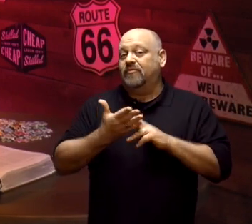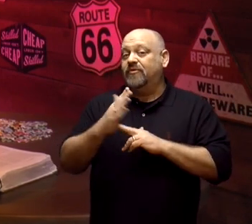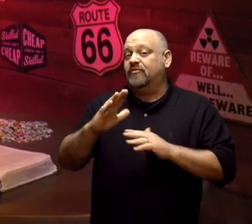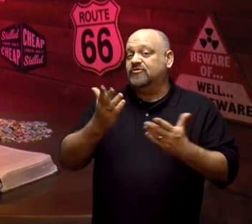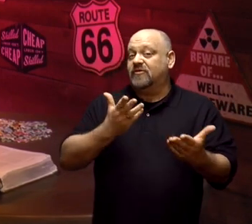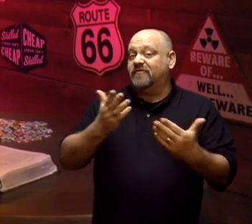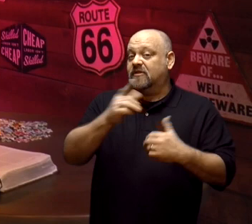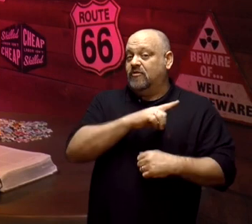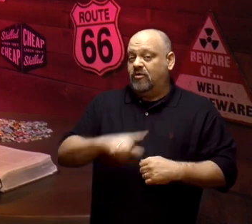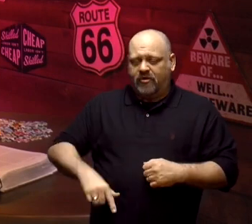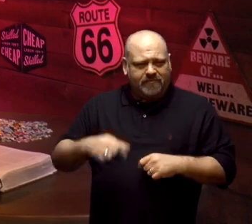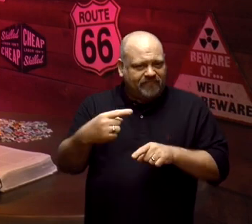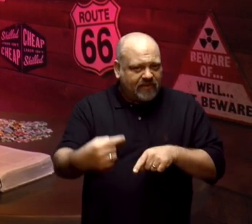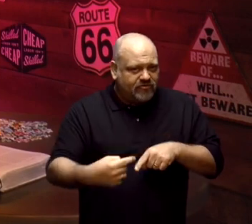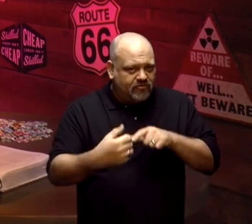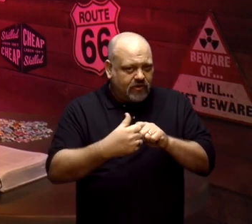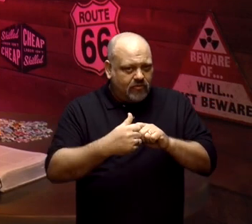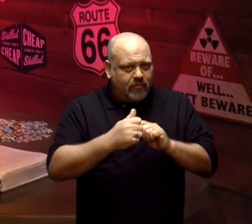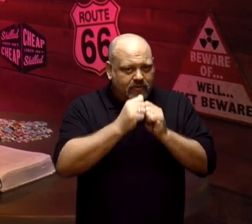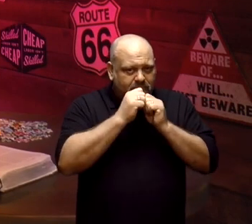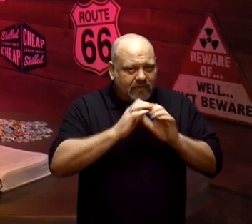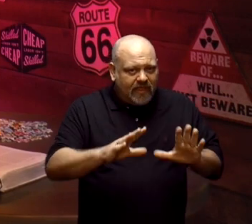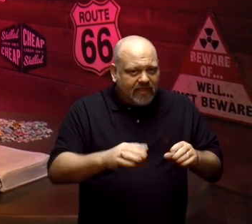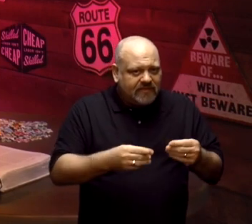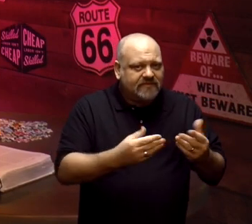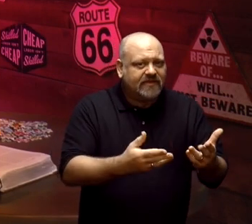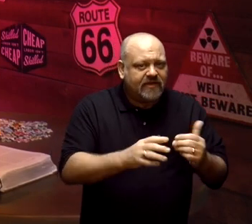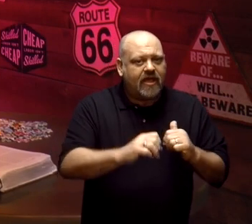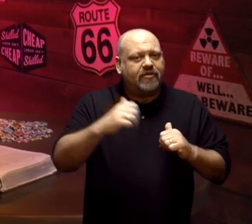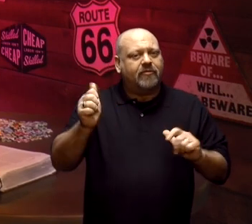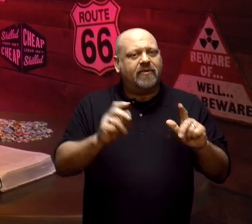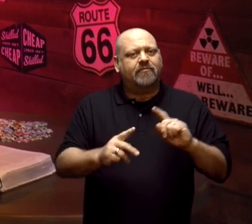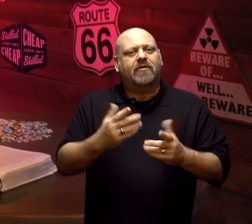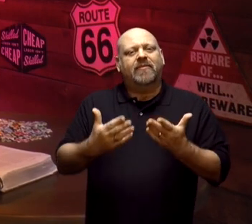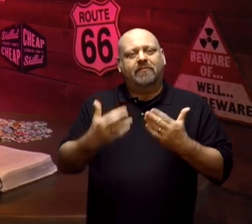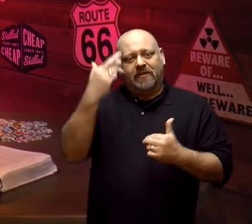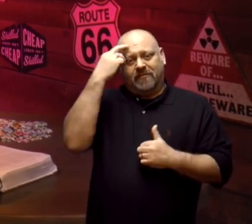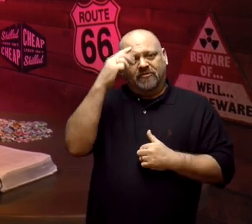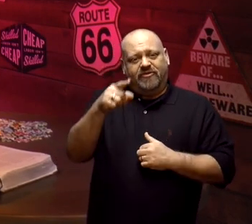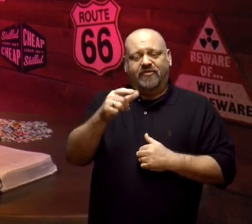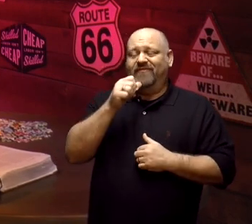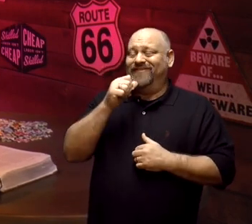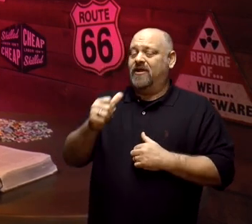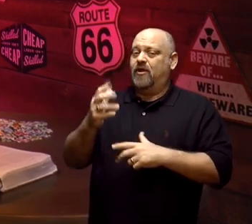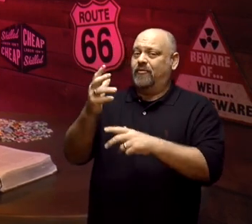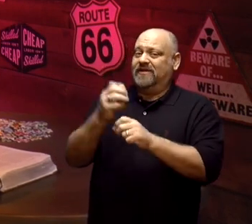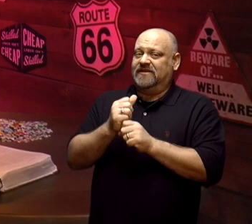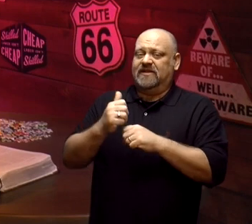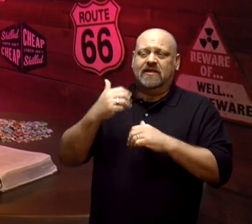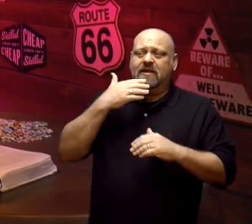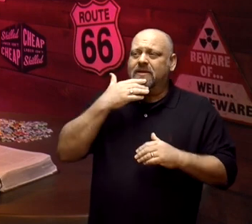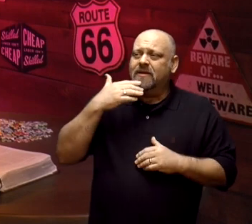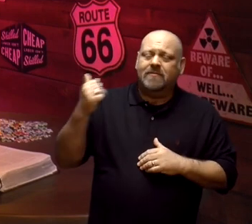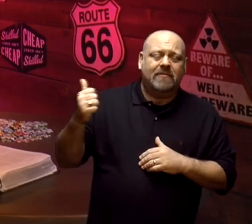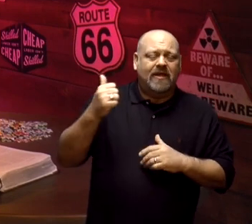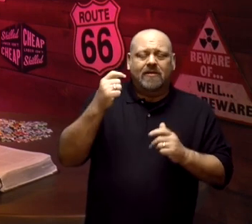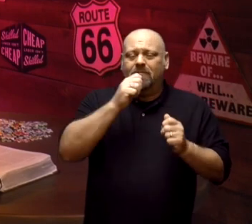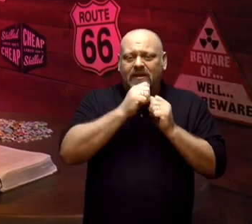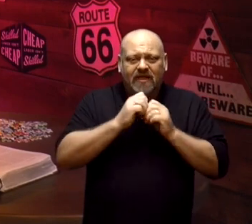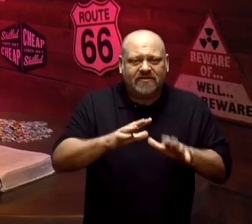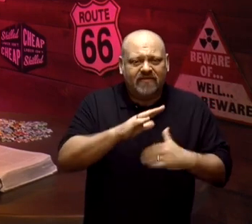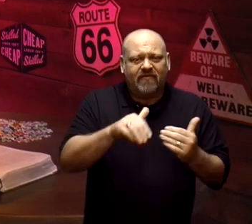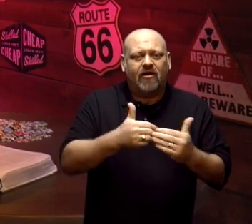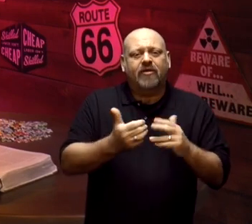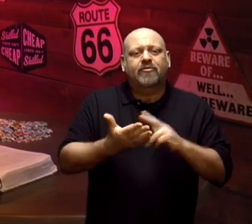Lord. If you struggle with extending blessings to others, perhaps it's because you have not received the greatest blessing of all through